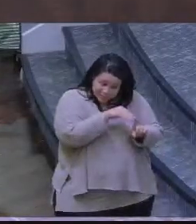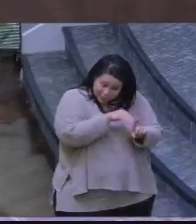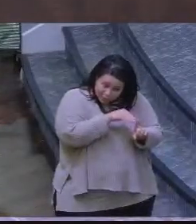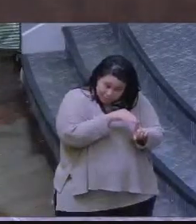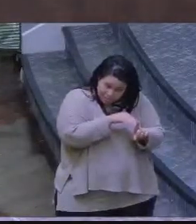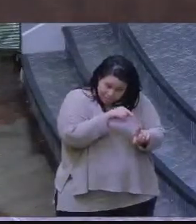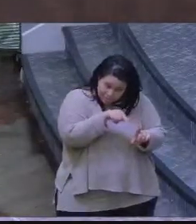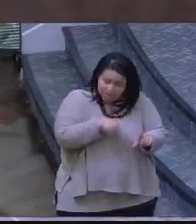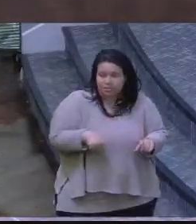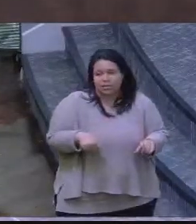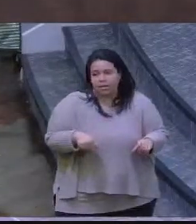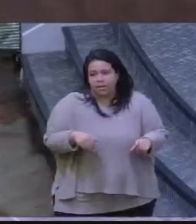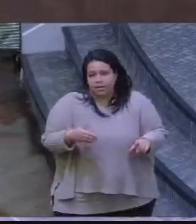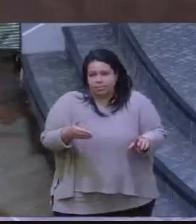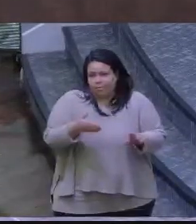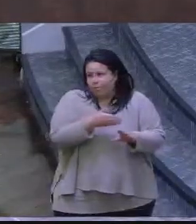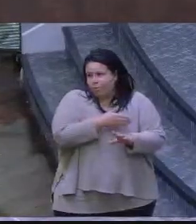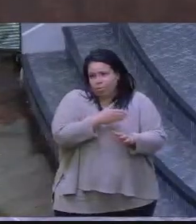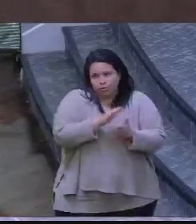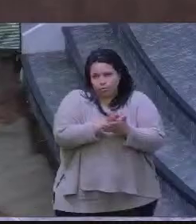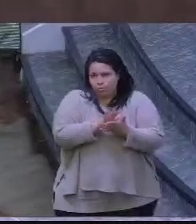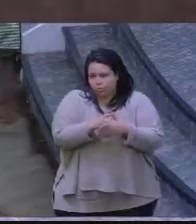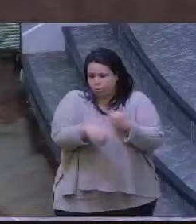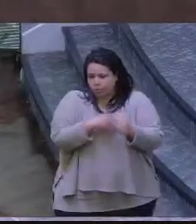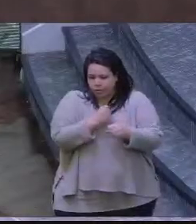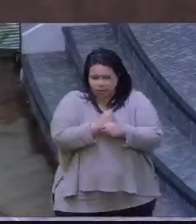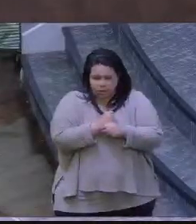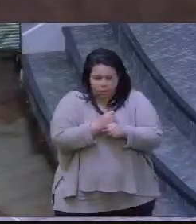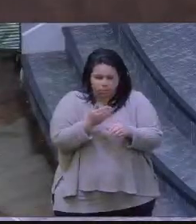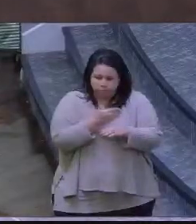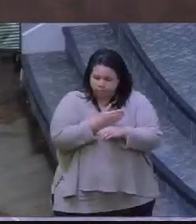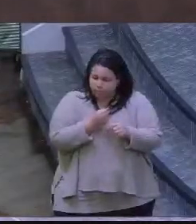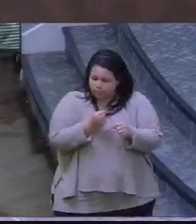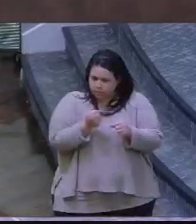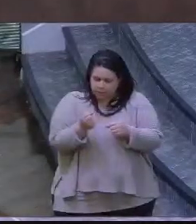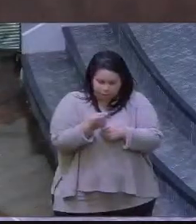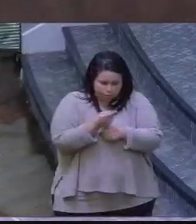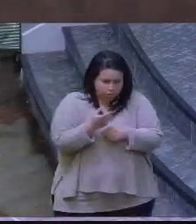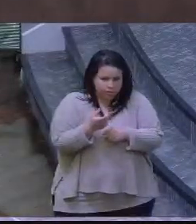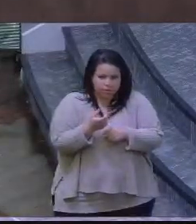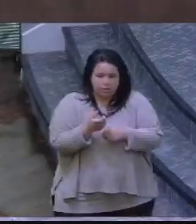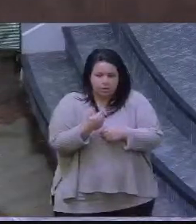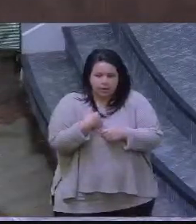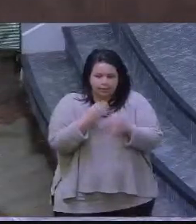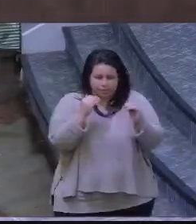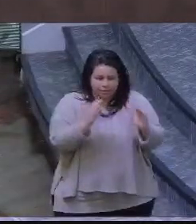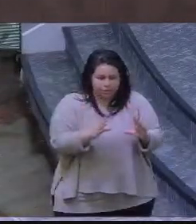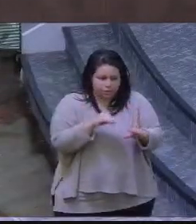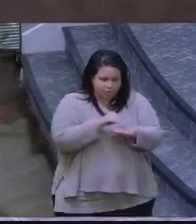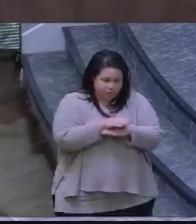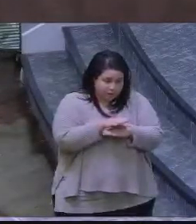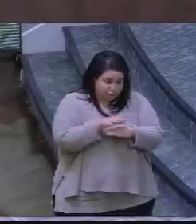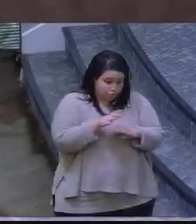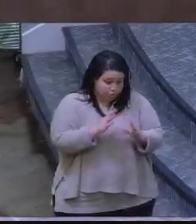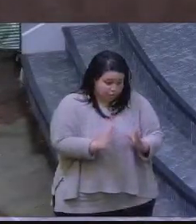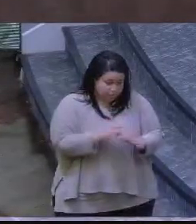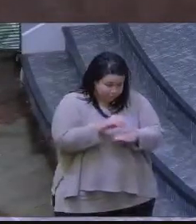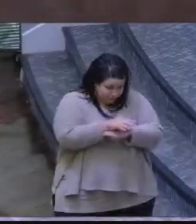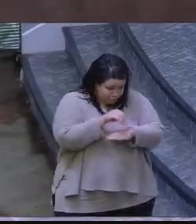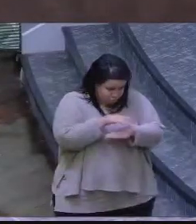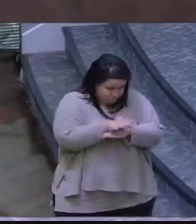I would say even maybe before the school year or next year. I know we have teacher advisory. From the notes, we have the